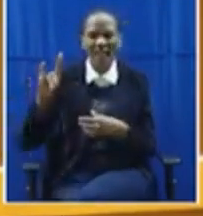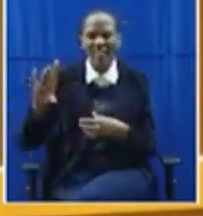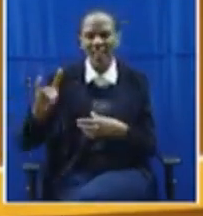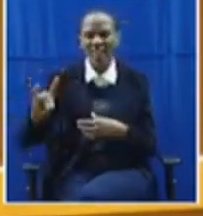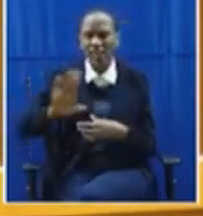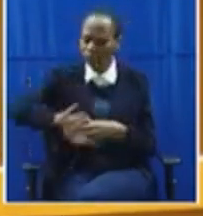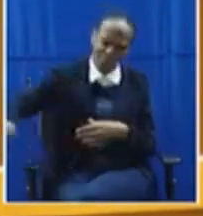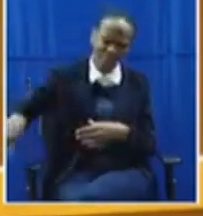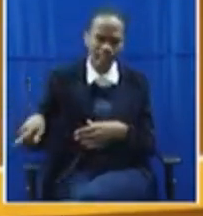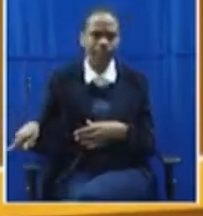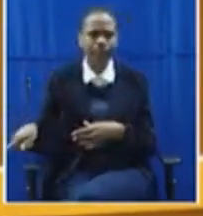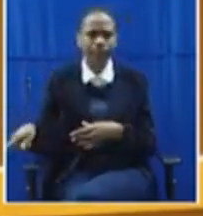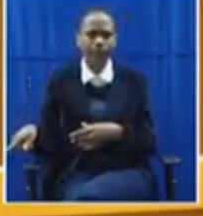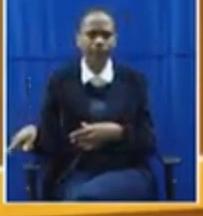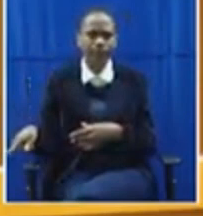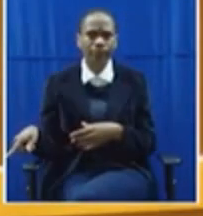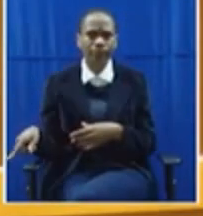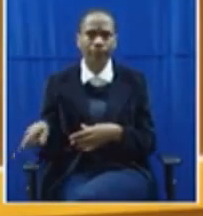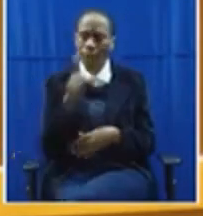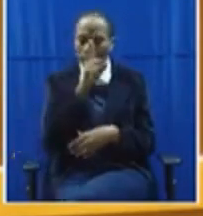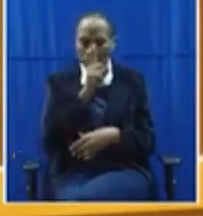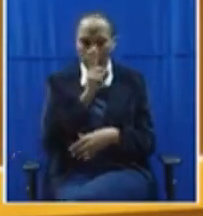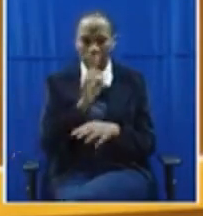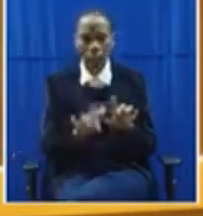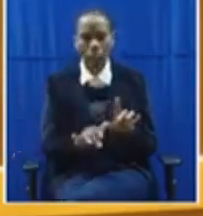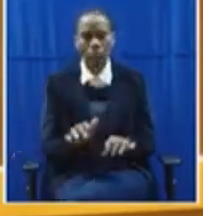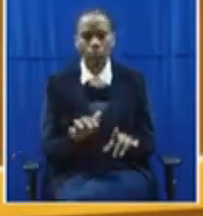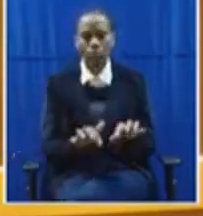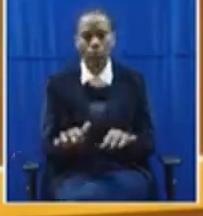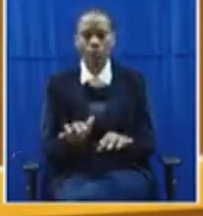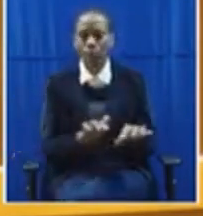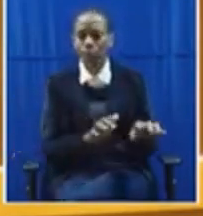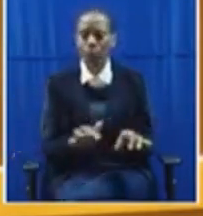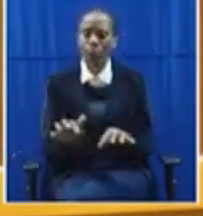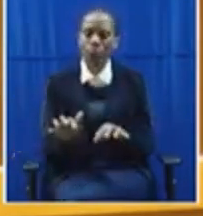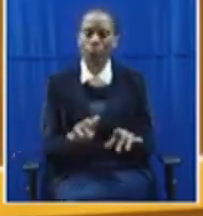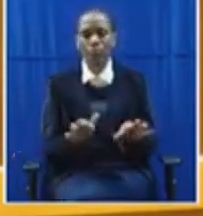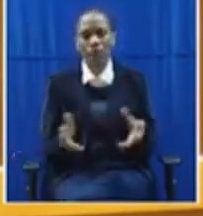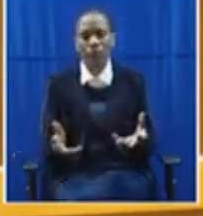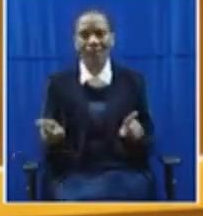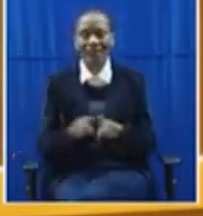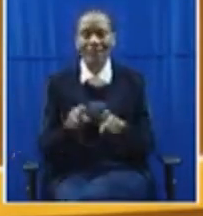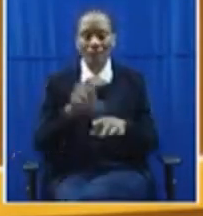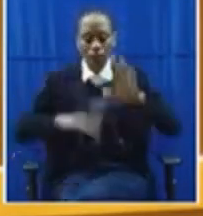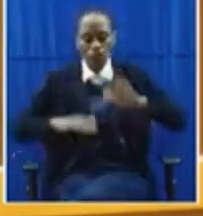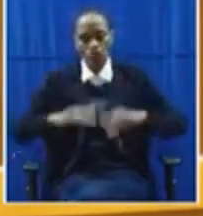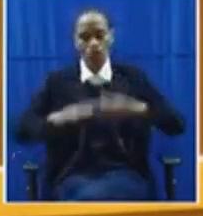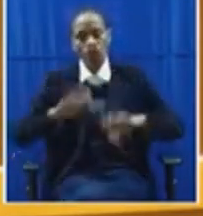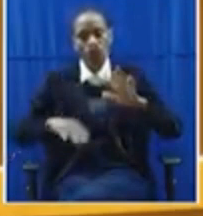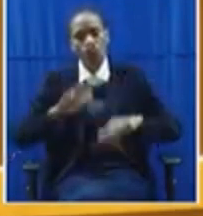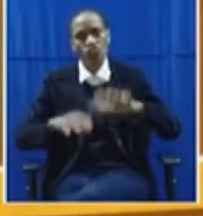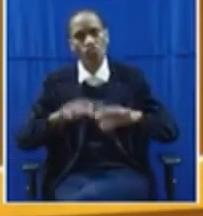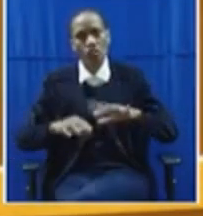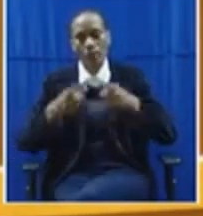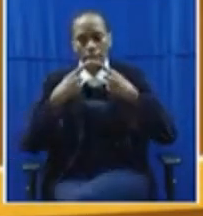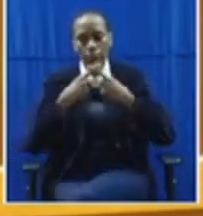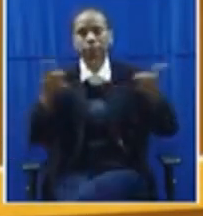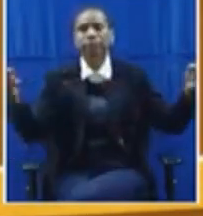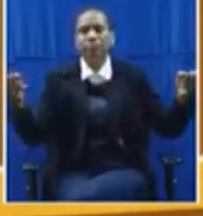bone, silence the pianos, and with muffled drum, bring out the